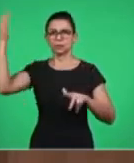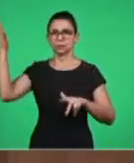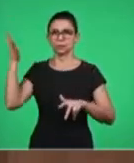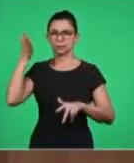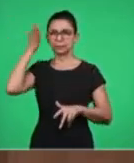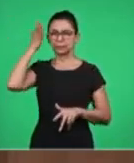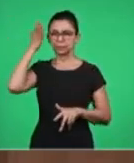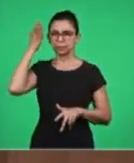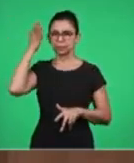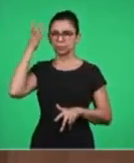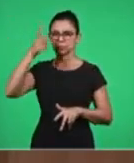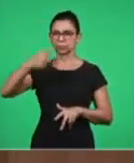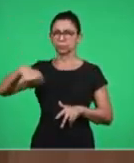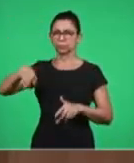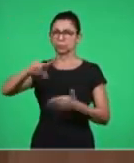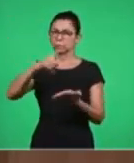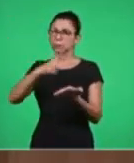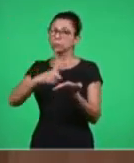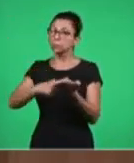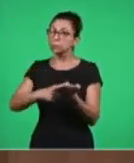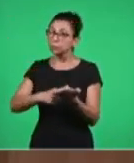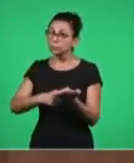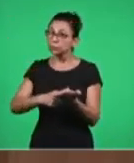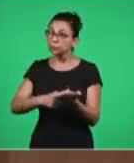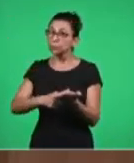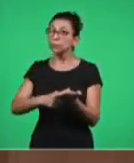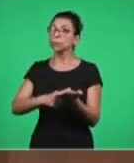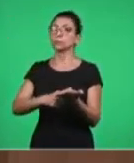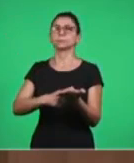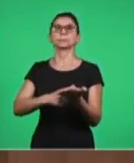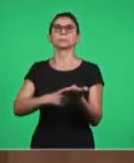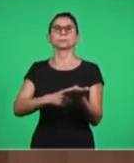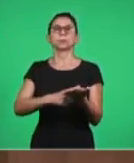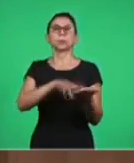no time for this. Today we have a commitment with